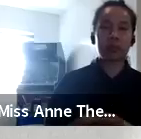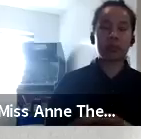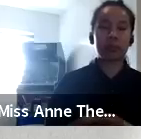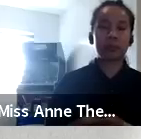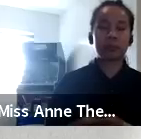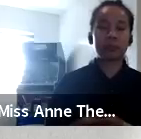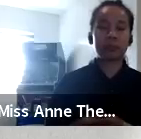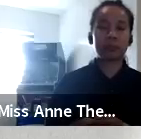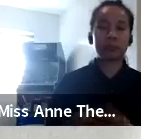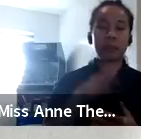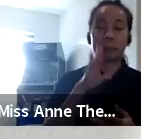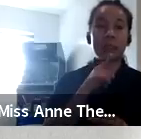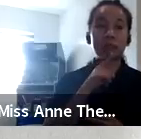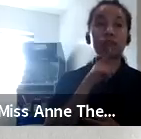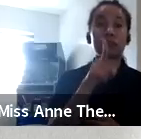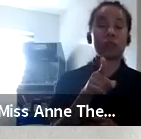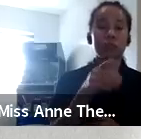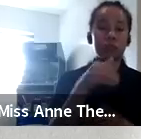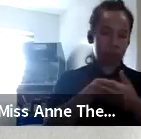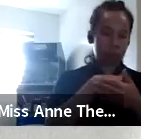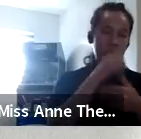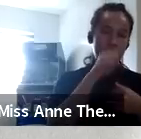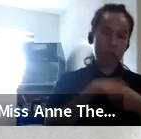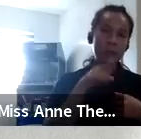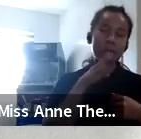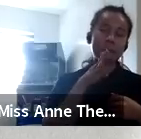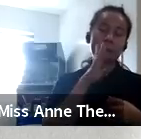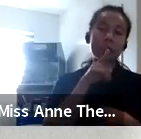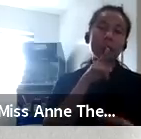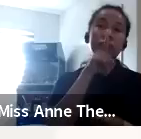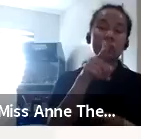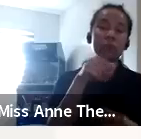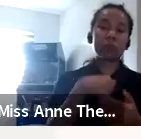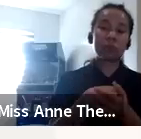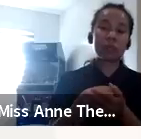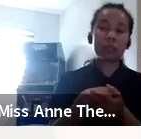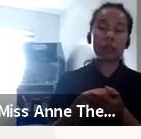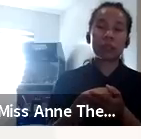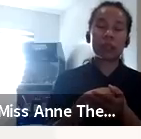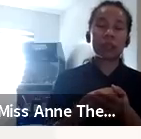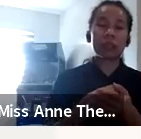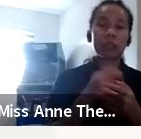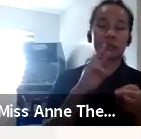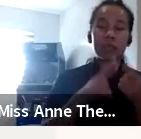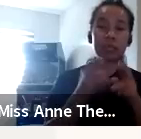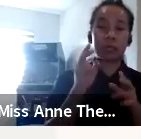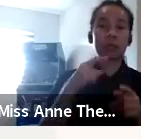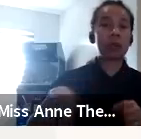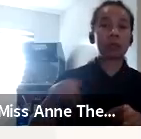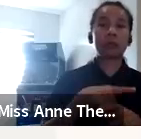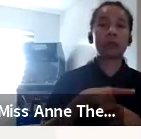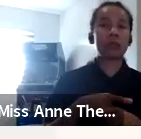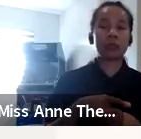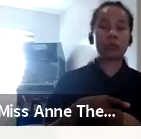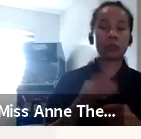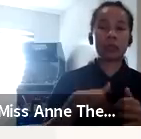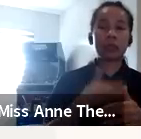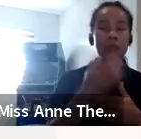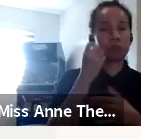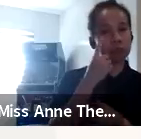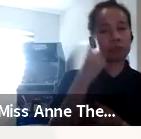it intrinsically. Be sincere in reaching out for your pupils. The fourth one is